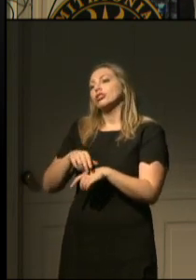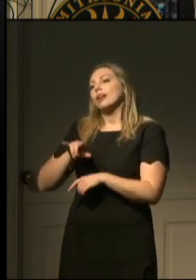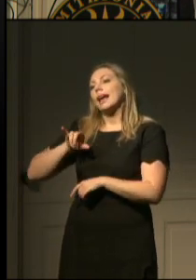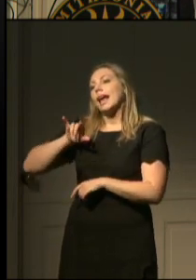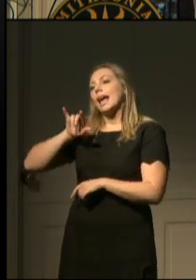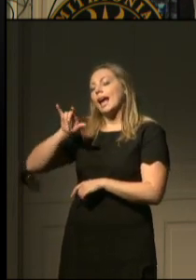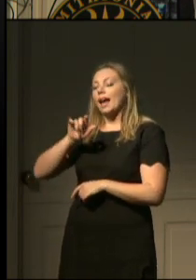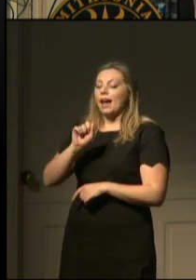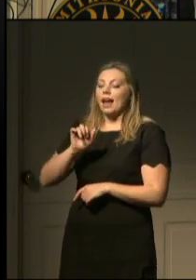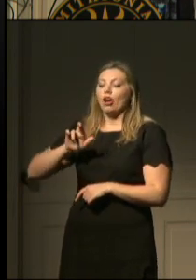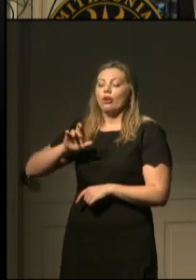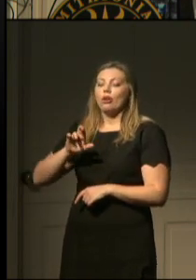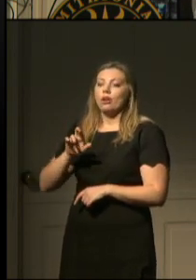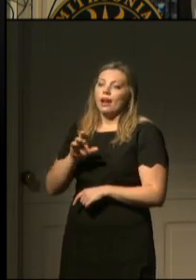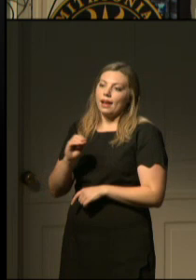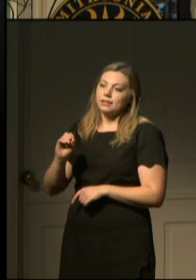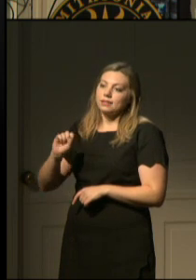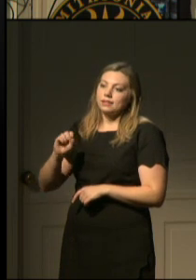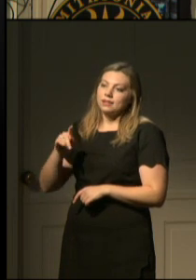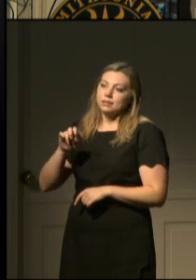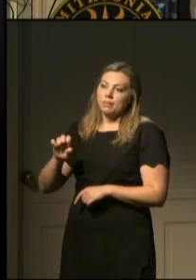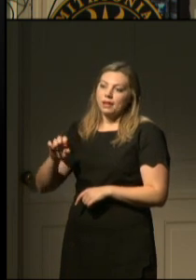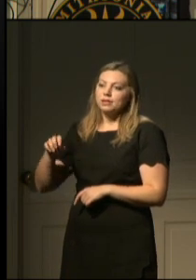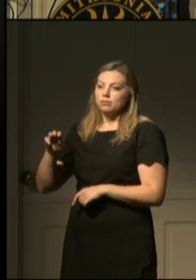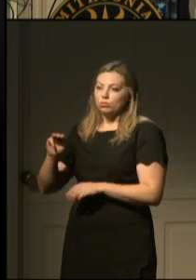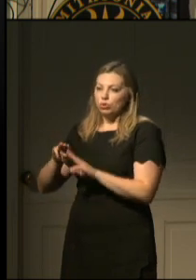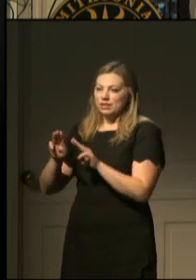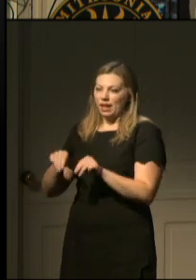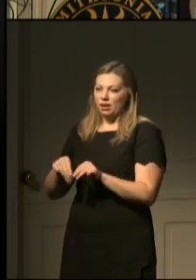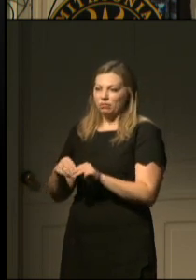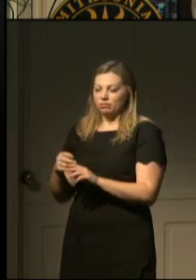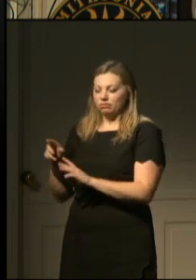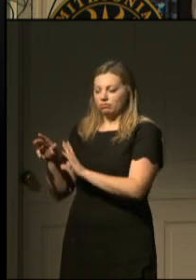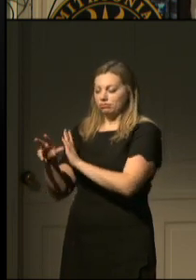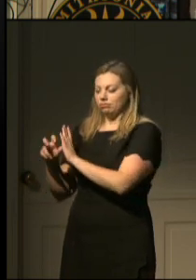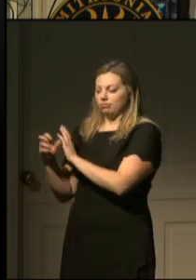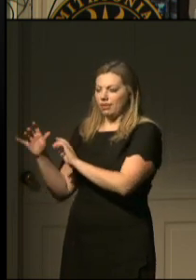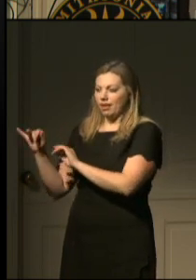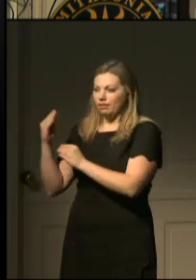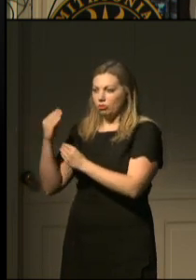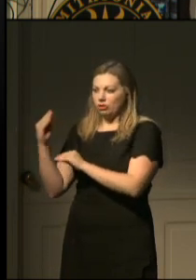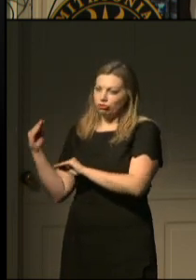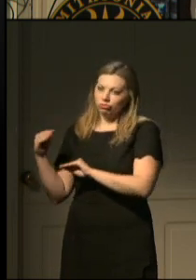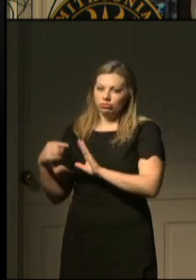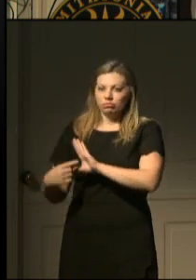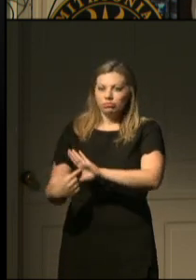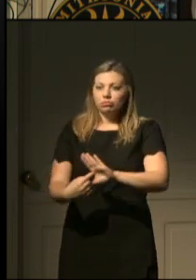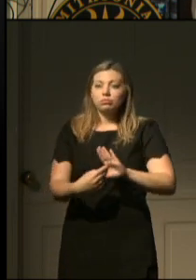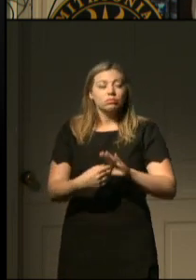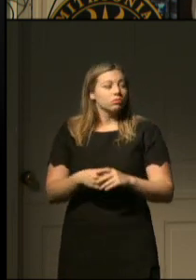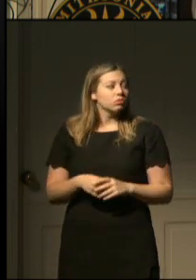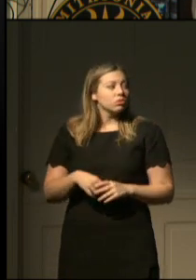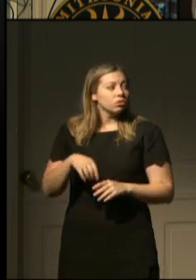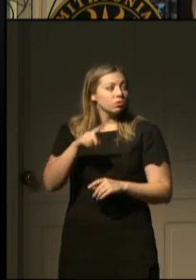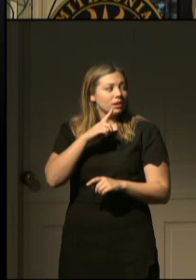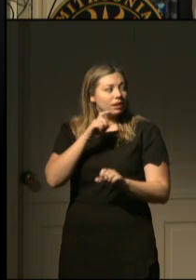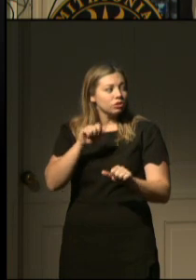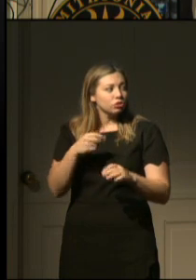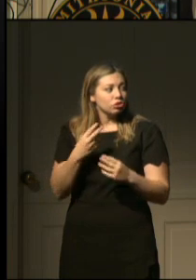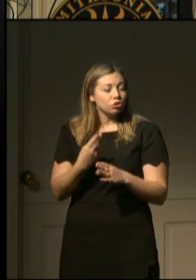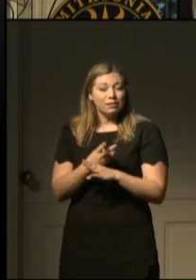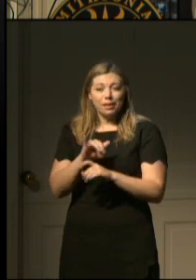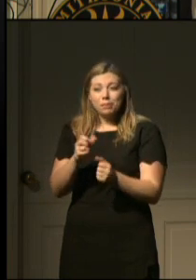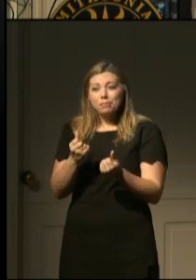statues for its permanent collection. This is a great example of where 3D can be used in all sorts of